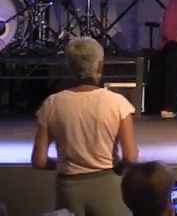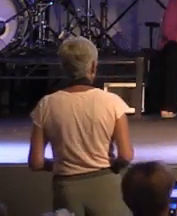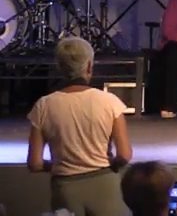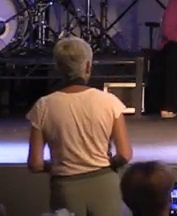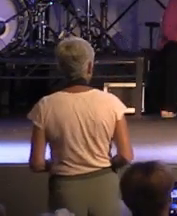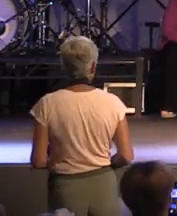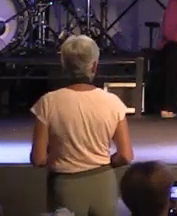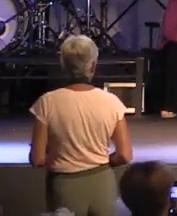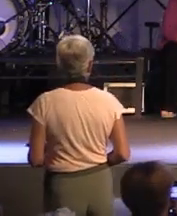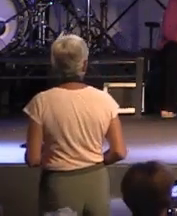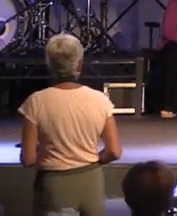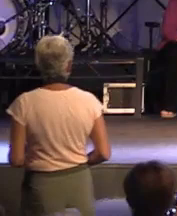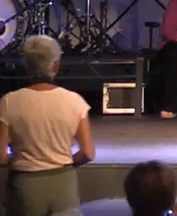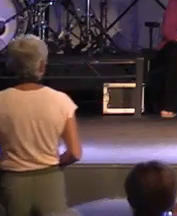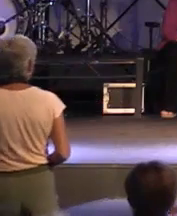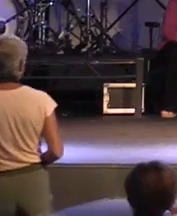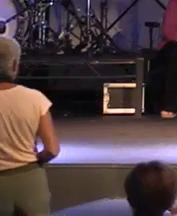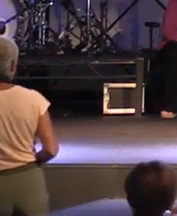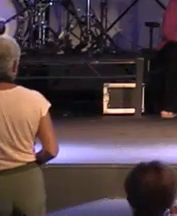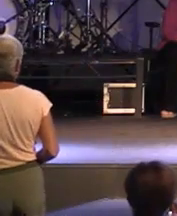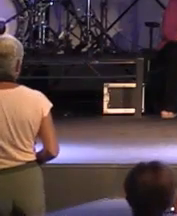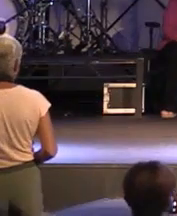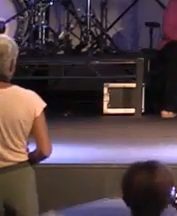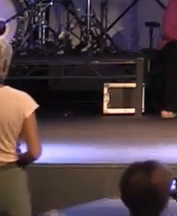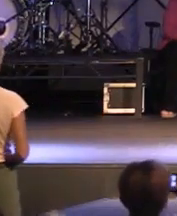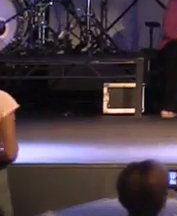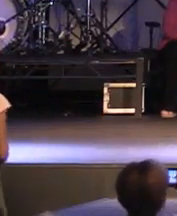Congratulations, service team Lisa and Kenna.